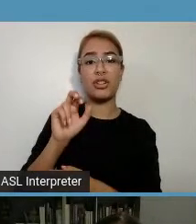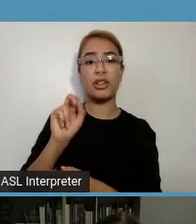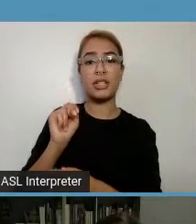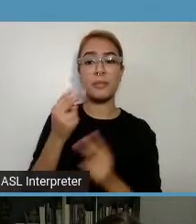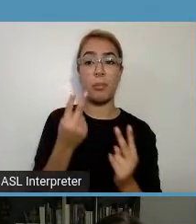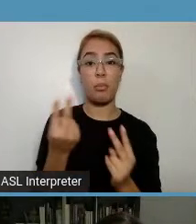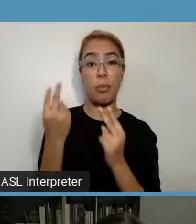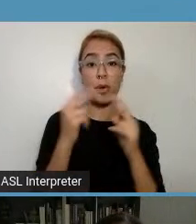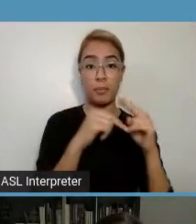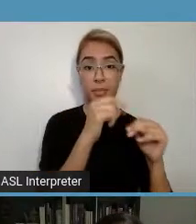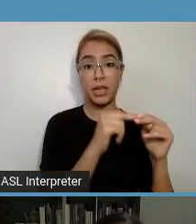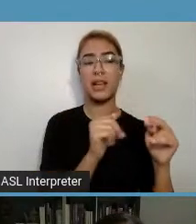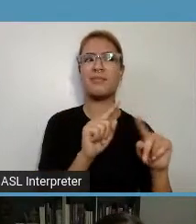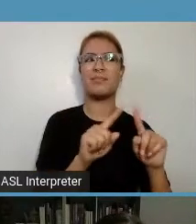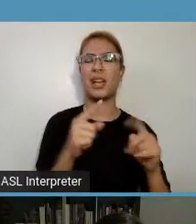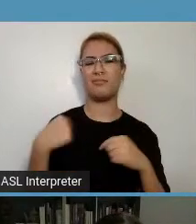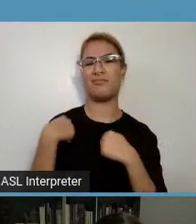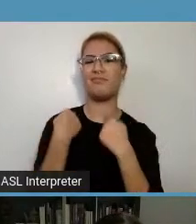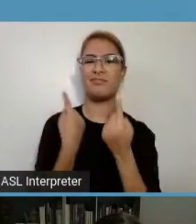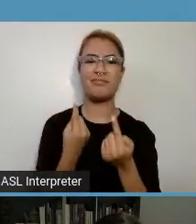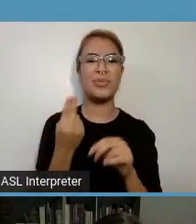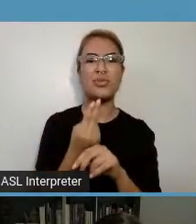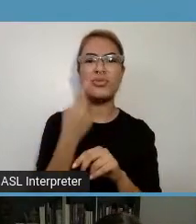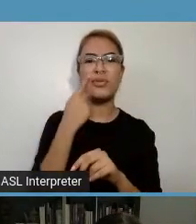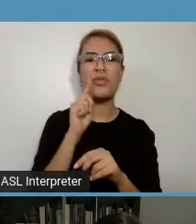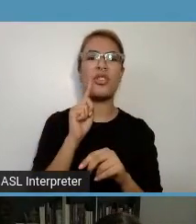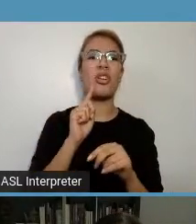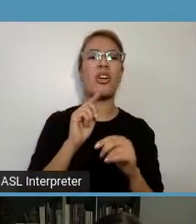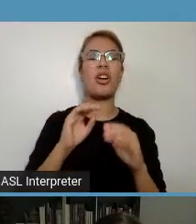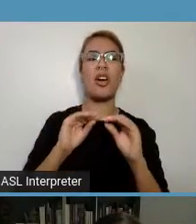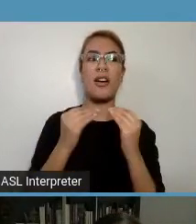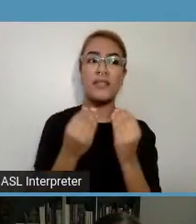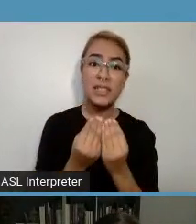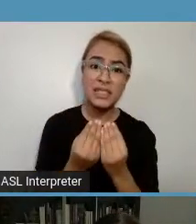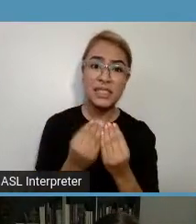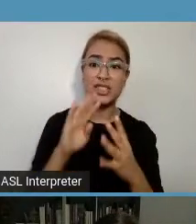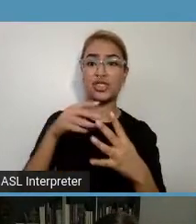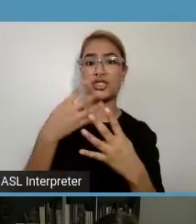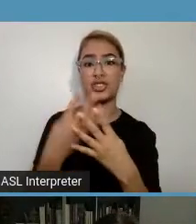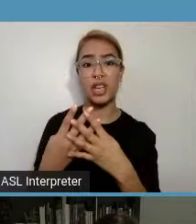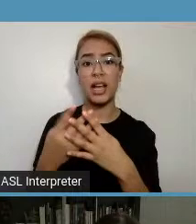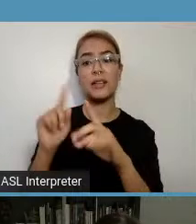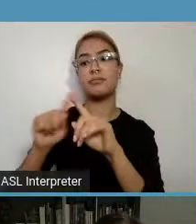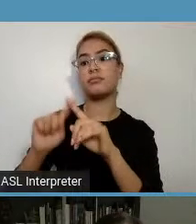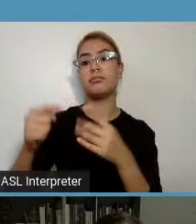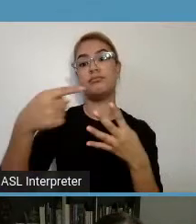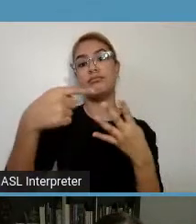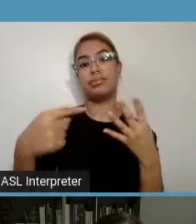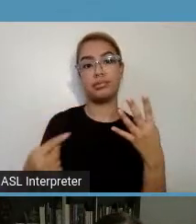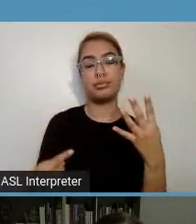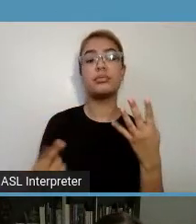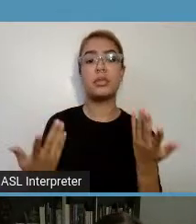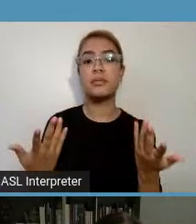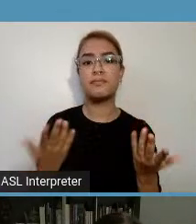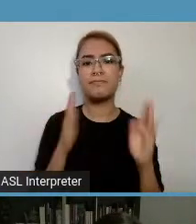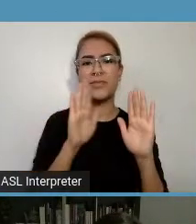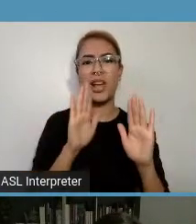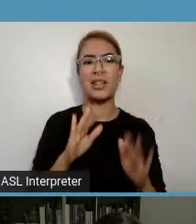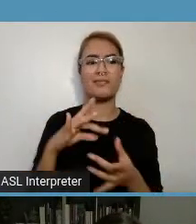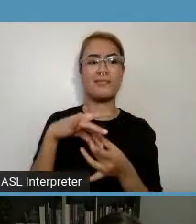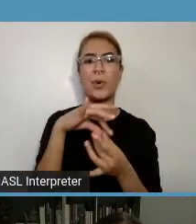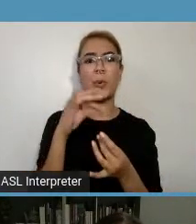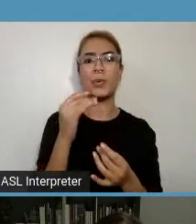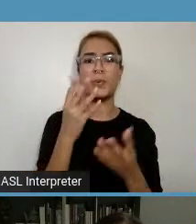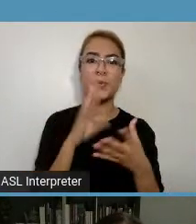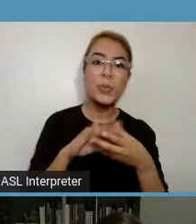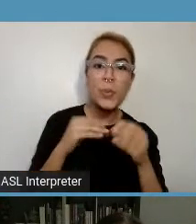it's been used as the city offices. It's been the jail. It's been a lot of different things. It's got a lot of really great ghost stories